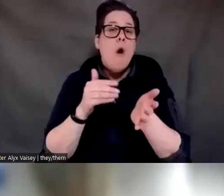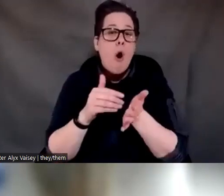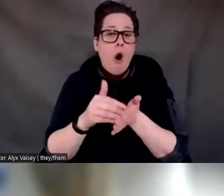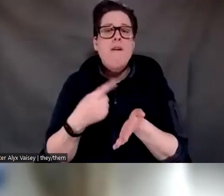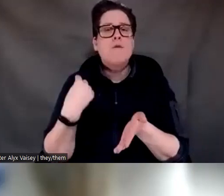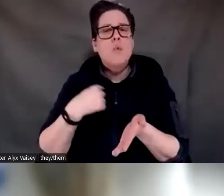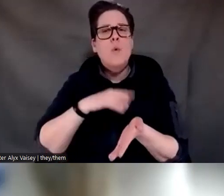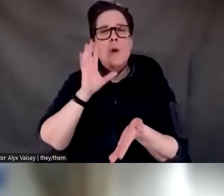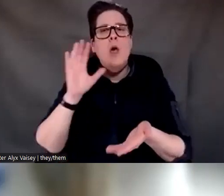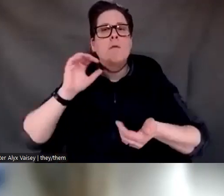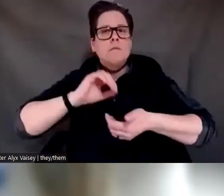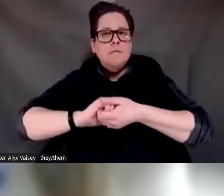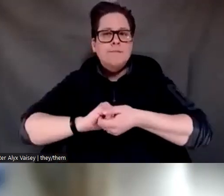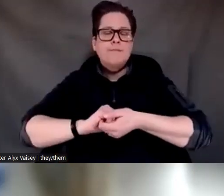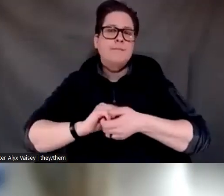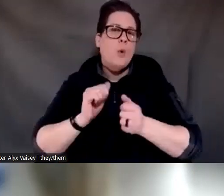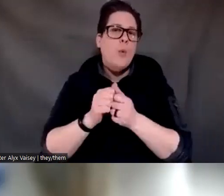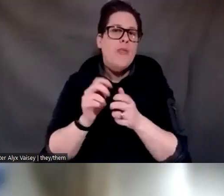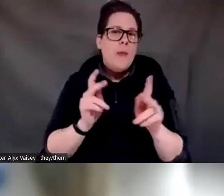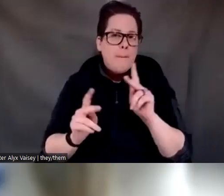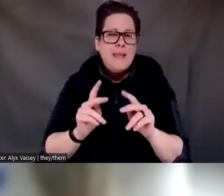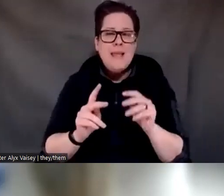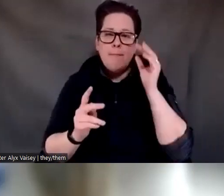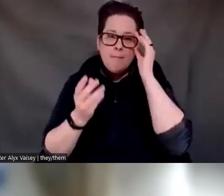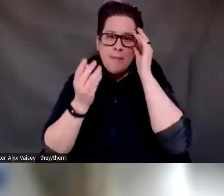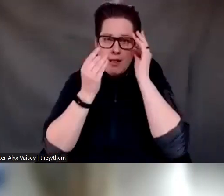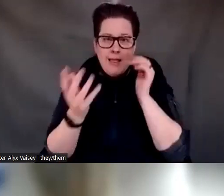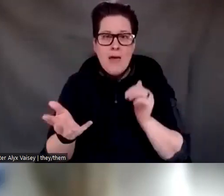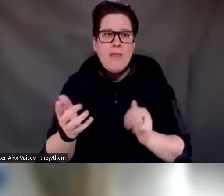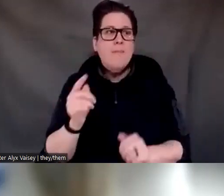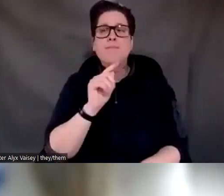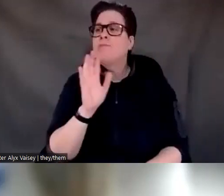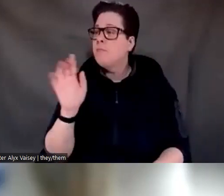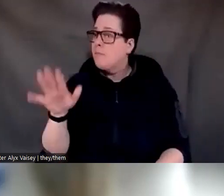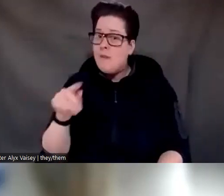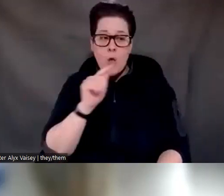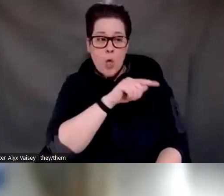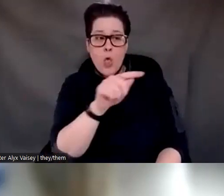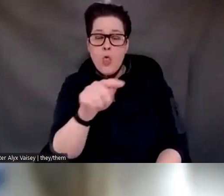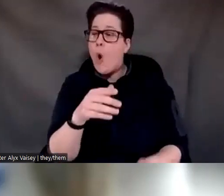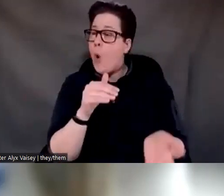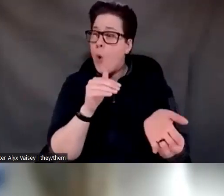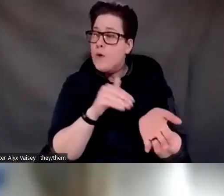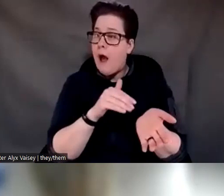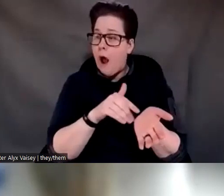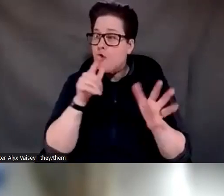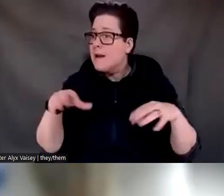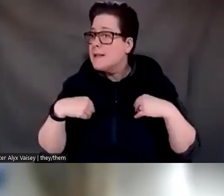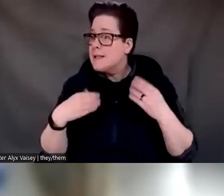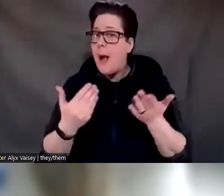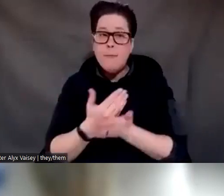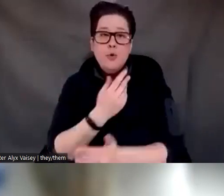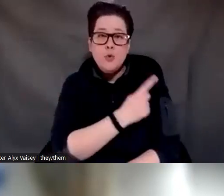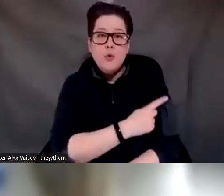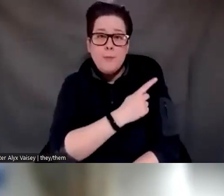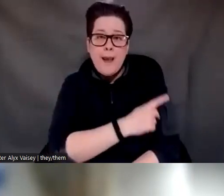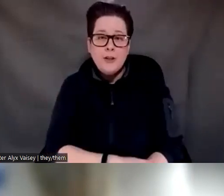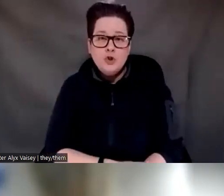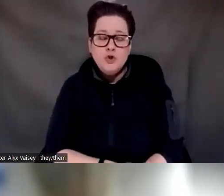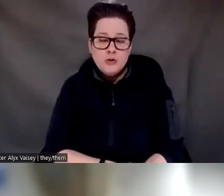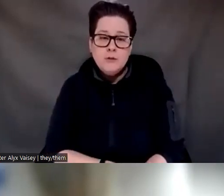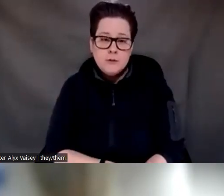with individuals in the community to let them know which doctors or primary care physicians are taking on new